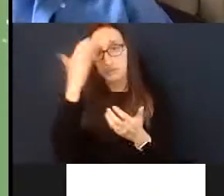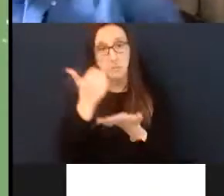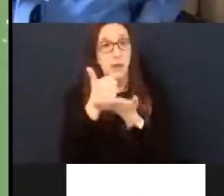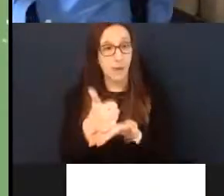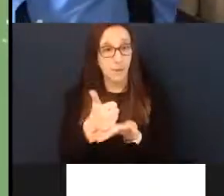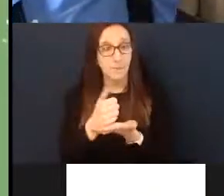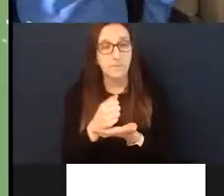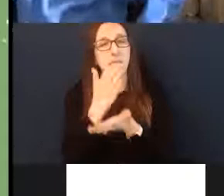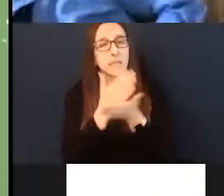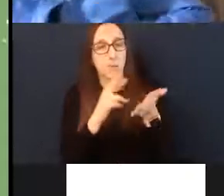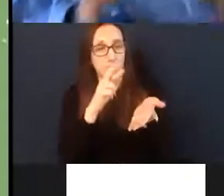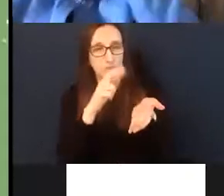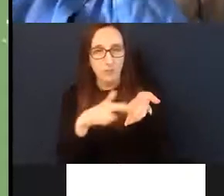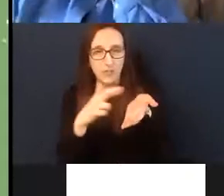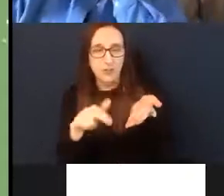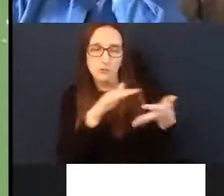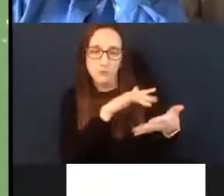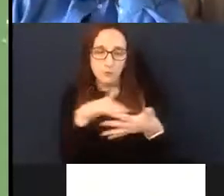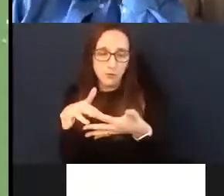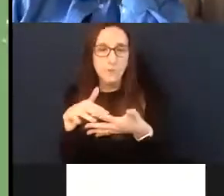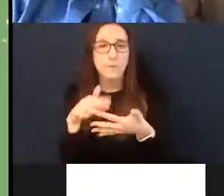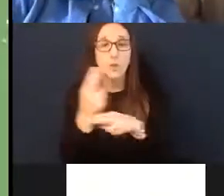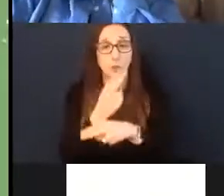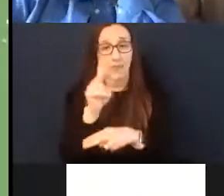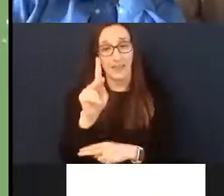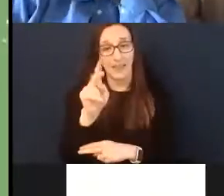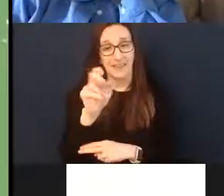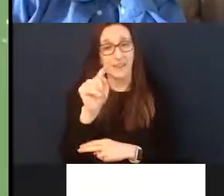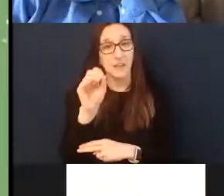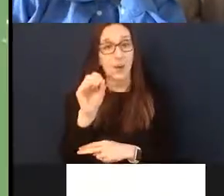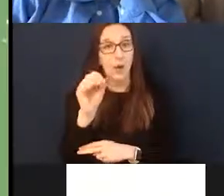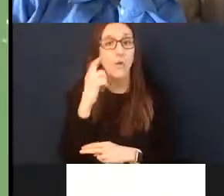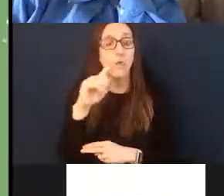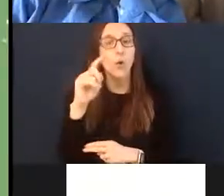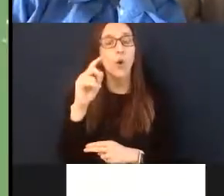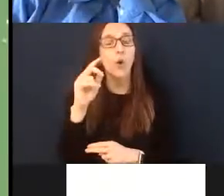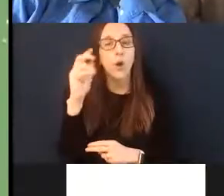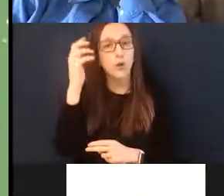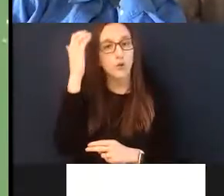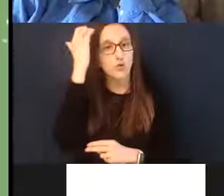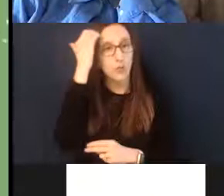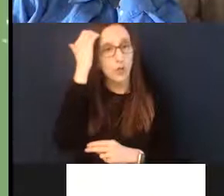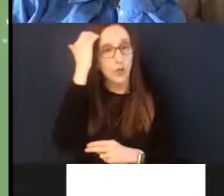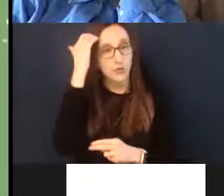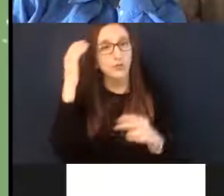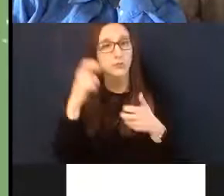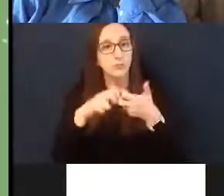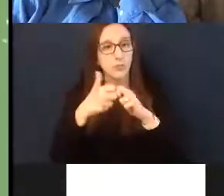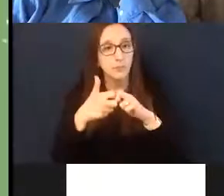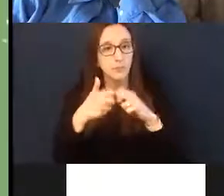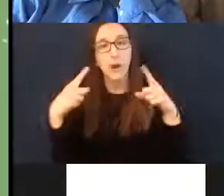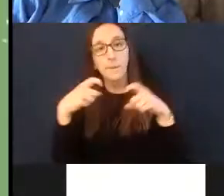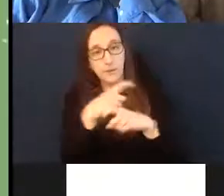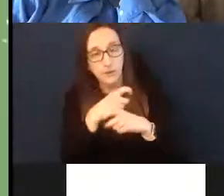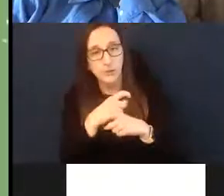now exploring the idea of using keto with a neurological and central nervous system complications. So anything